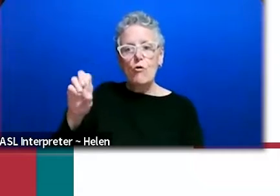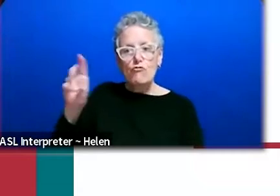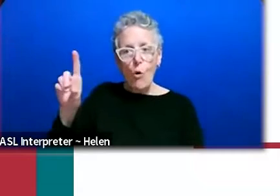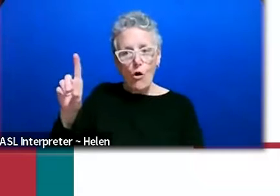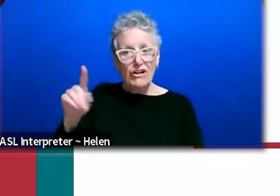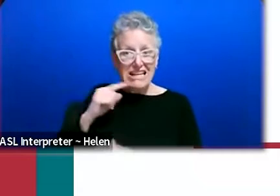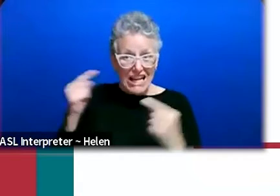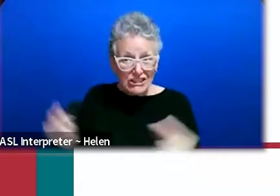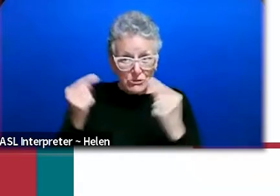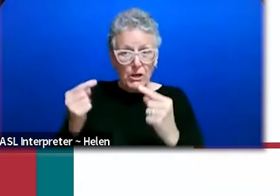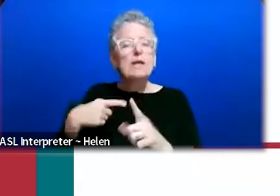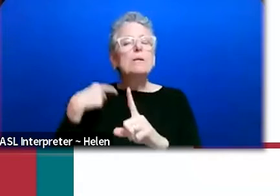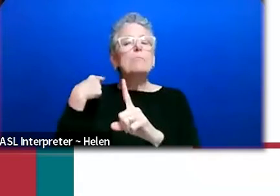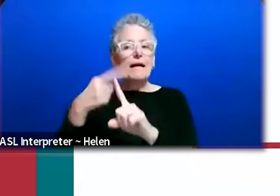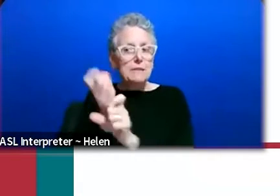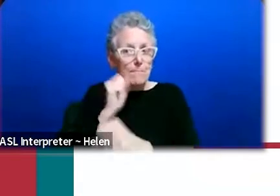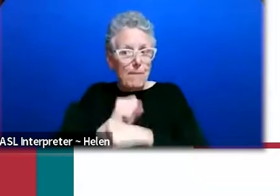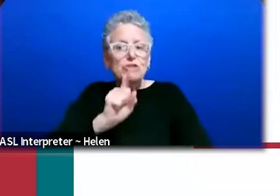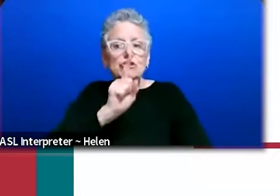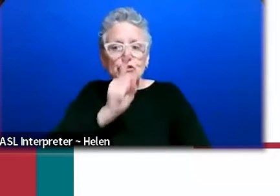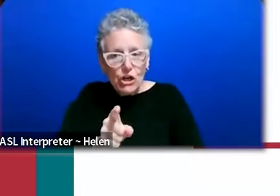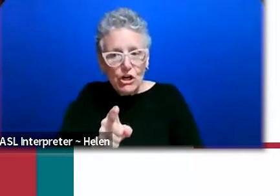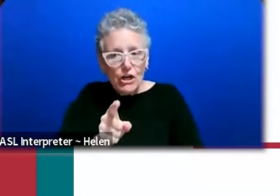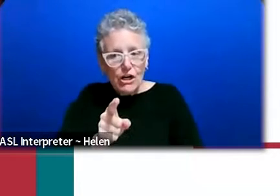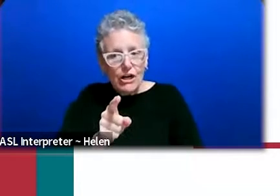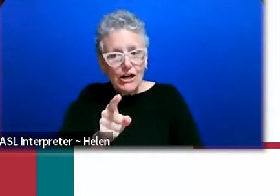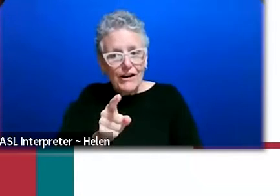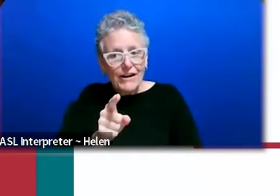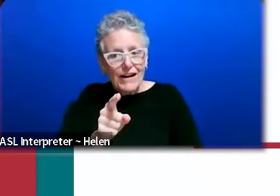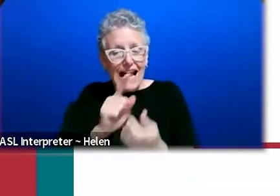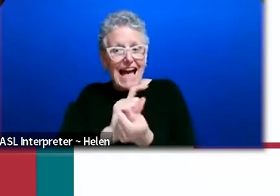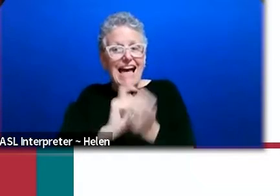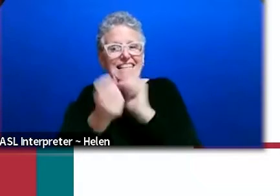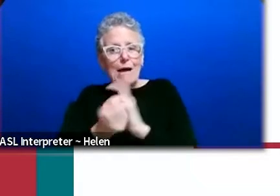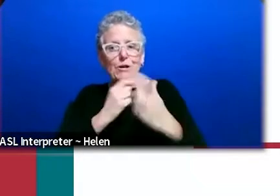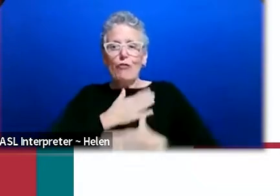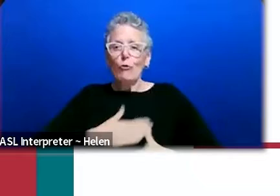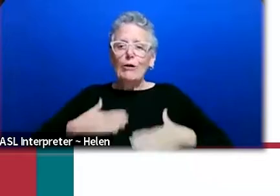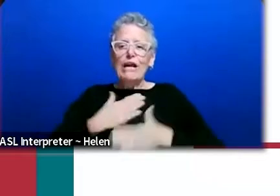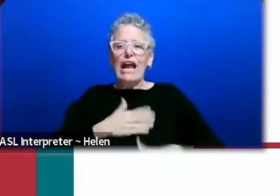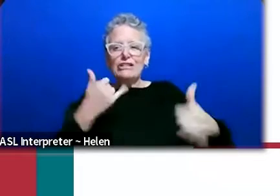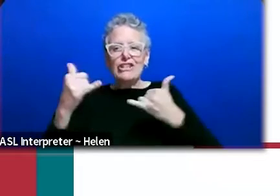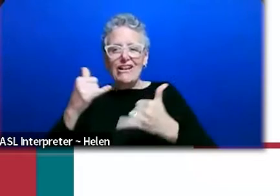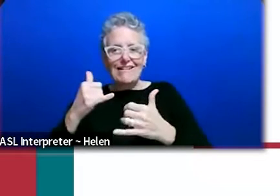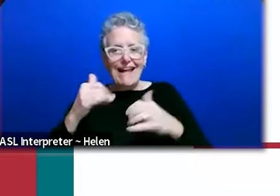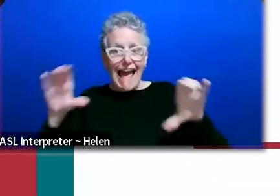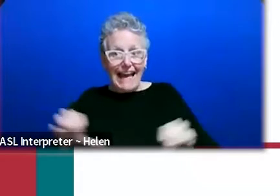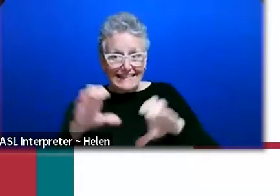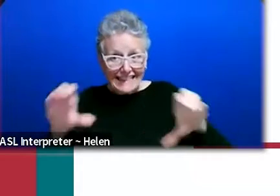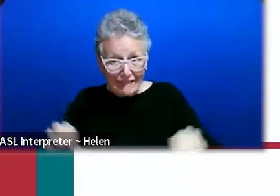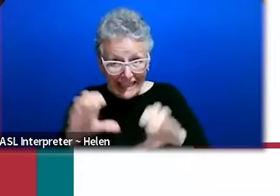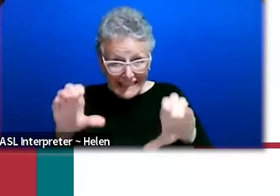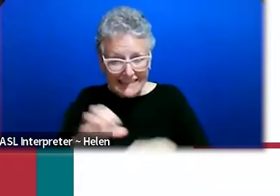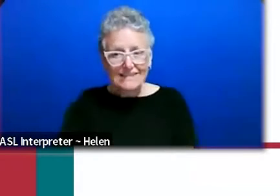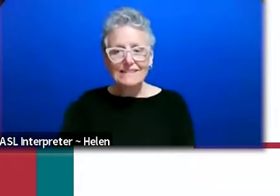ensuring their health, their adaptive recreation activities.